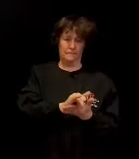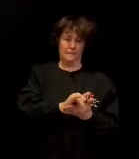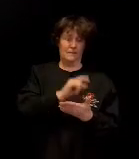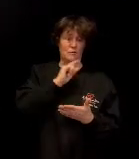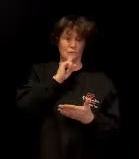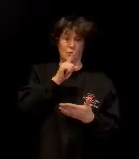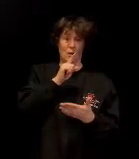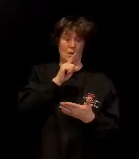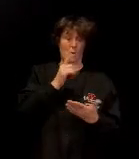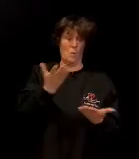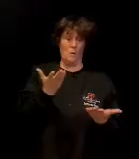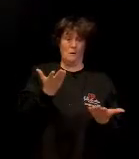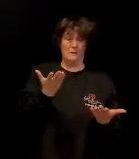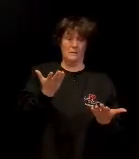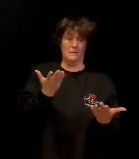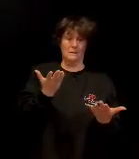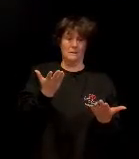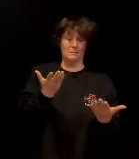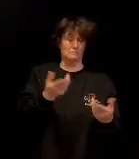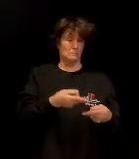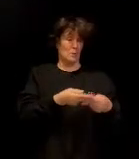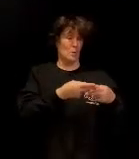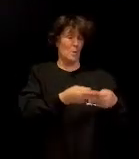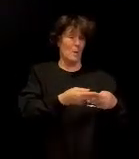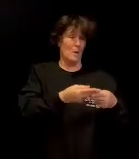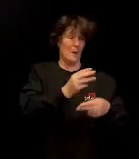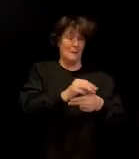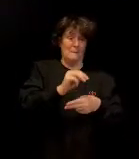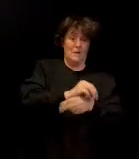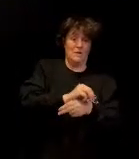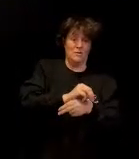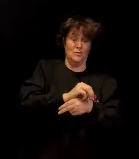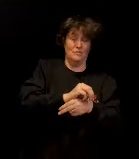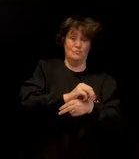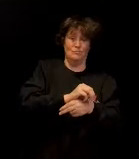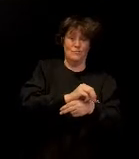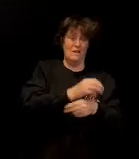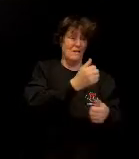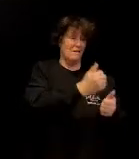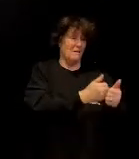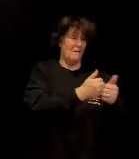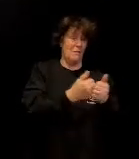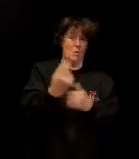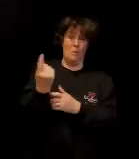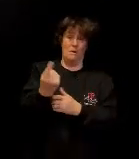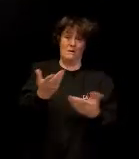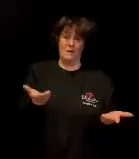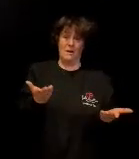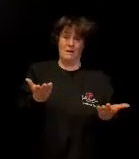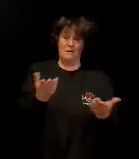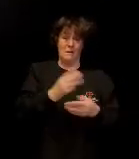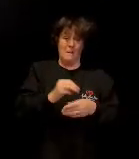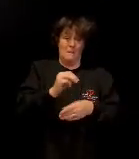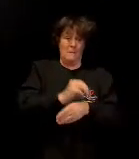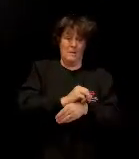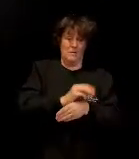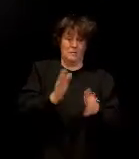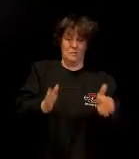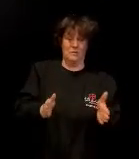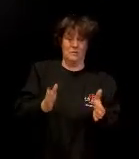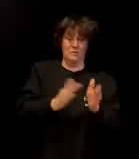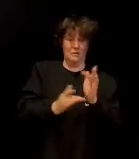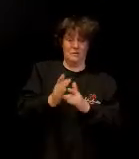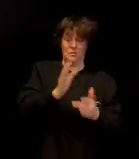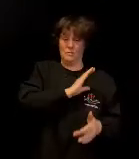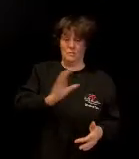just basically called ministry. Every one of us are ministers of Jesus Christ.